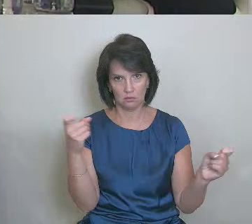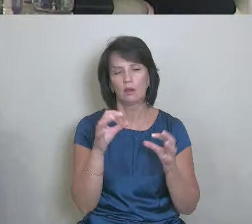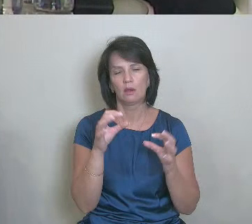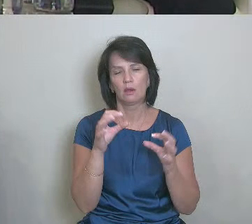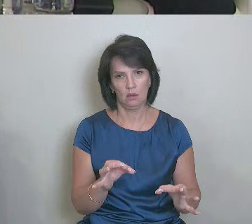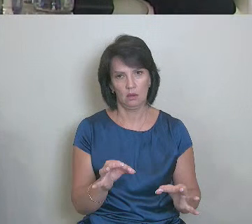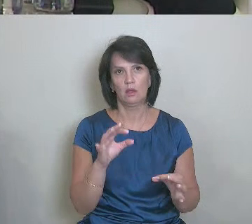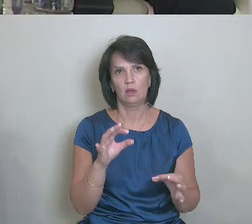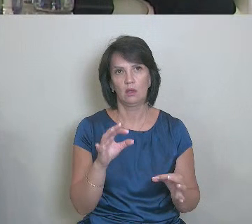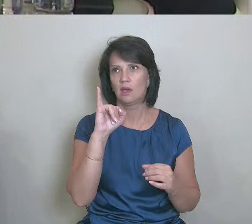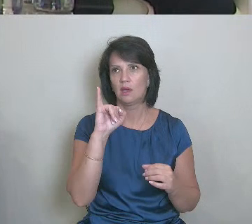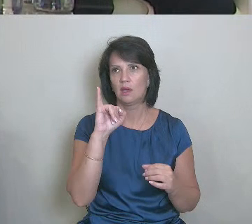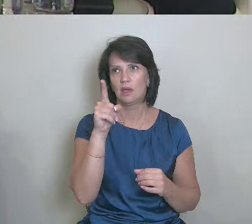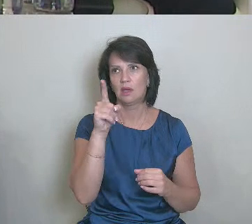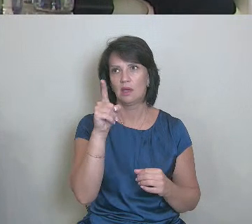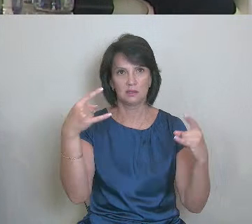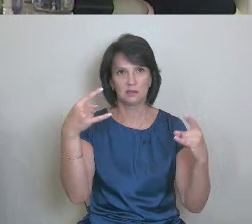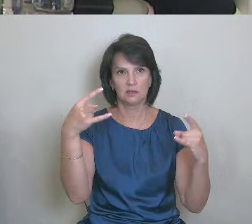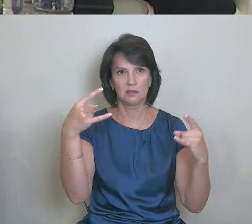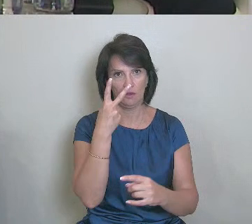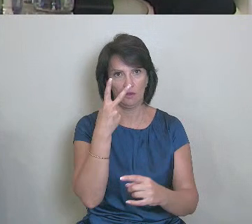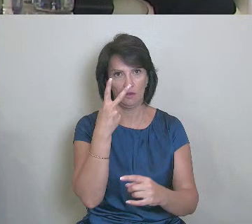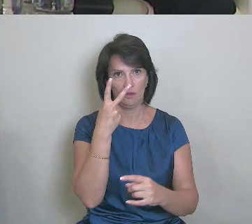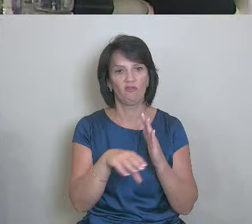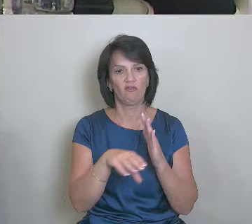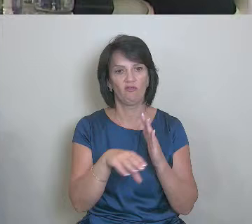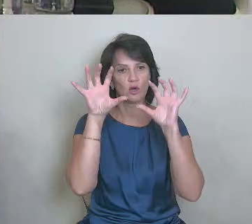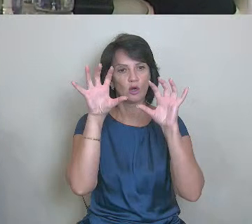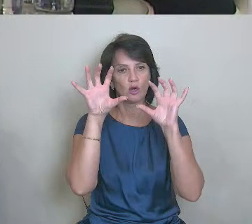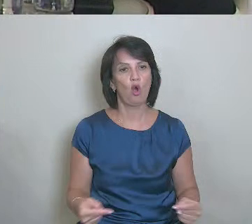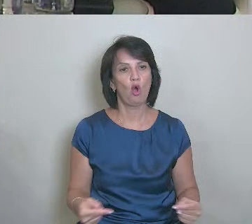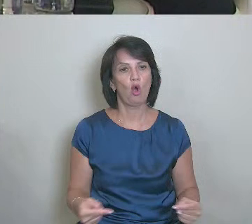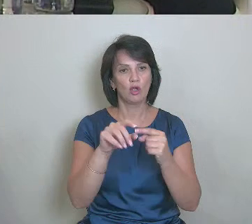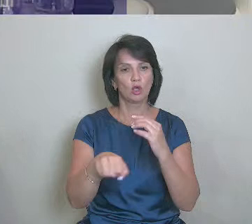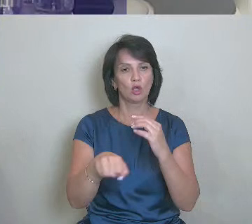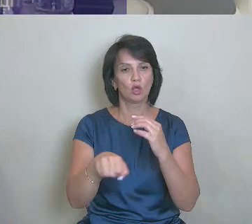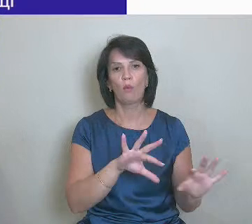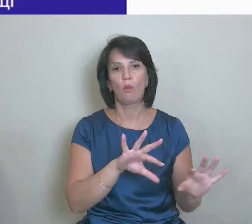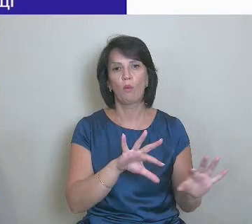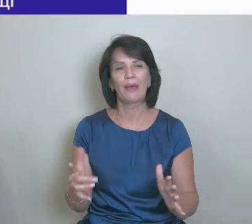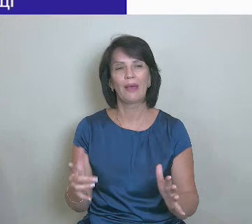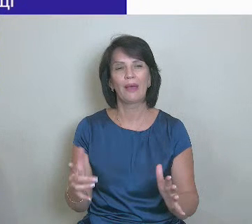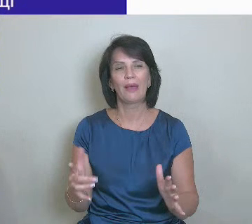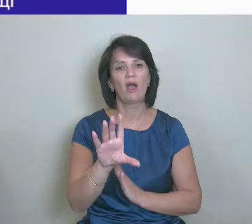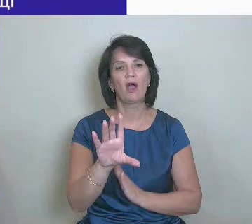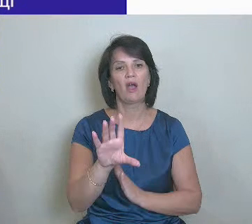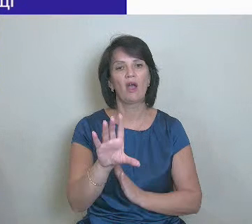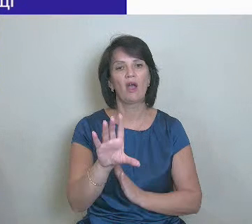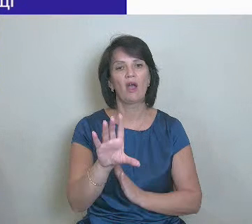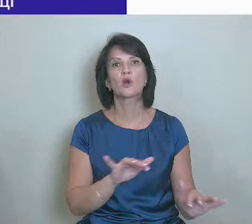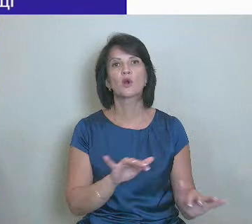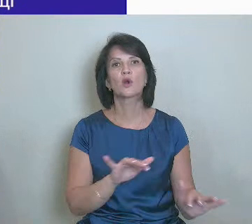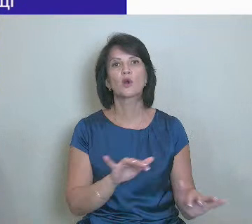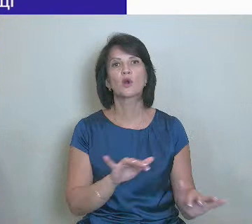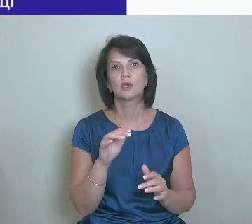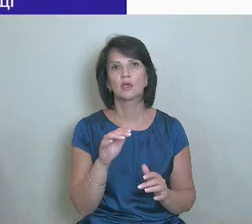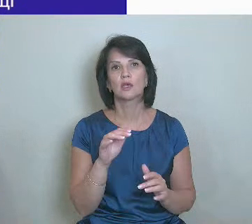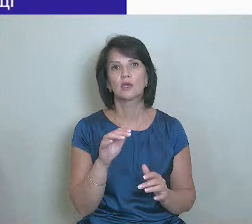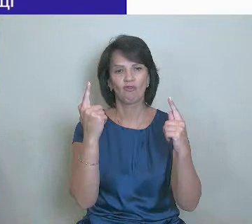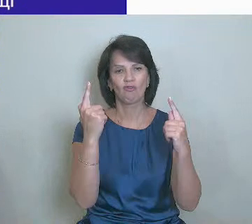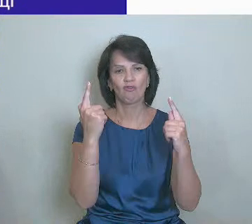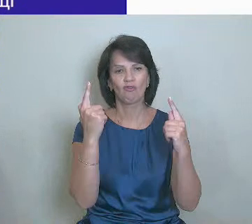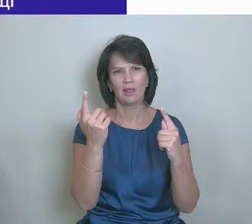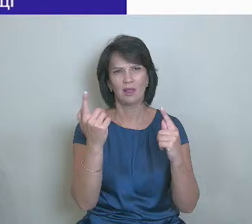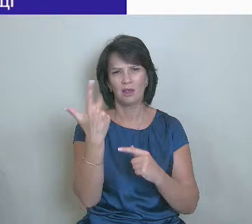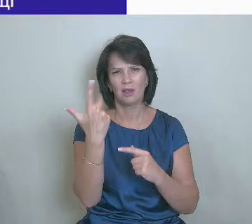authorized to have any campaigning materials. So the election code establishes that